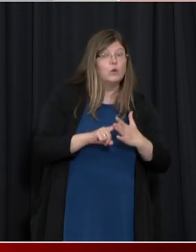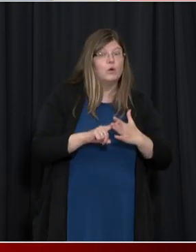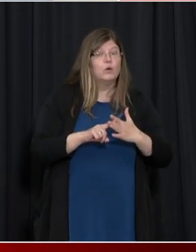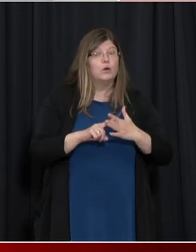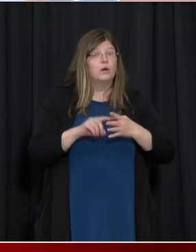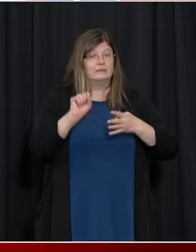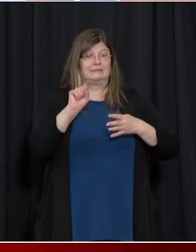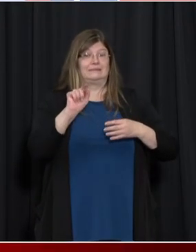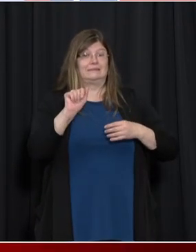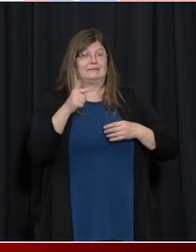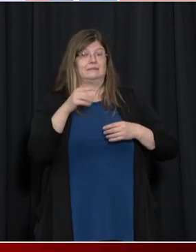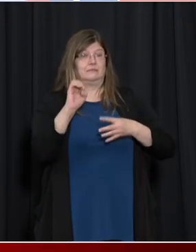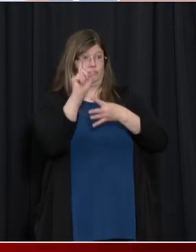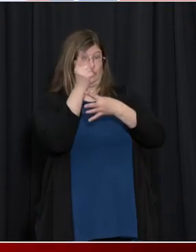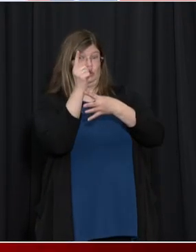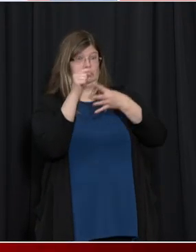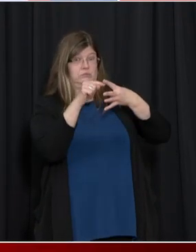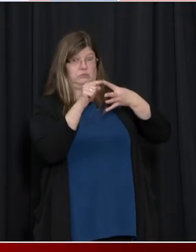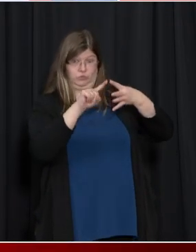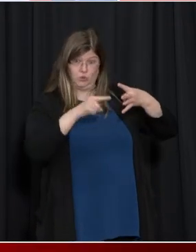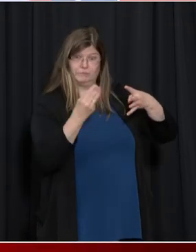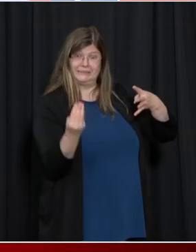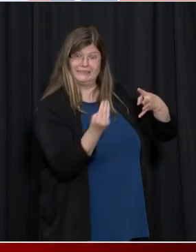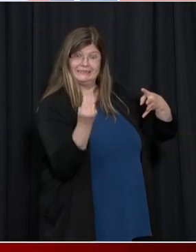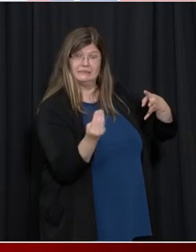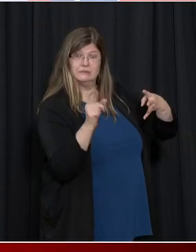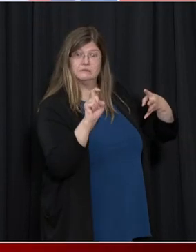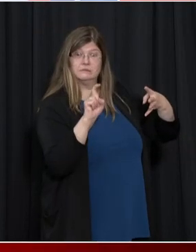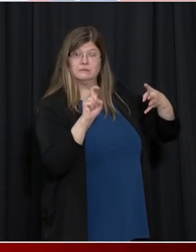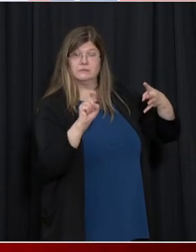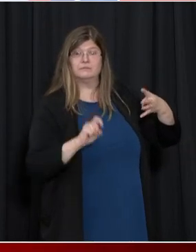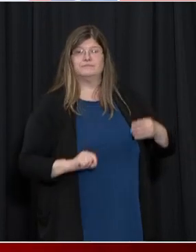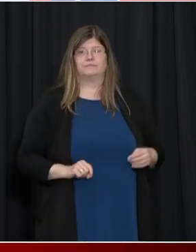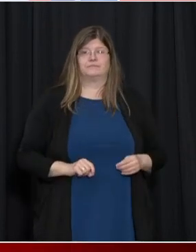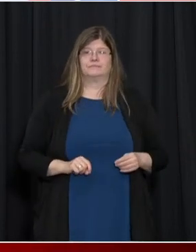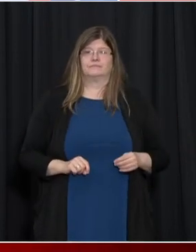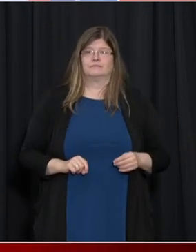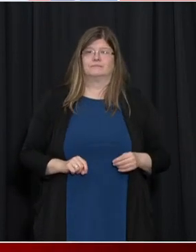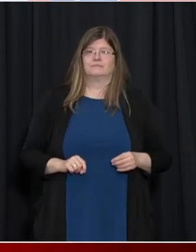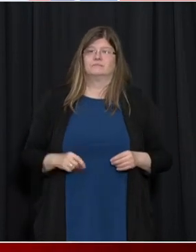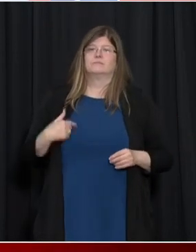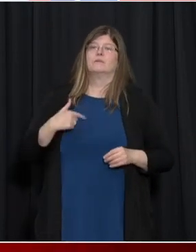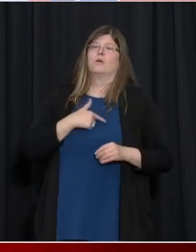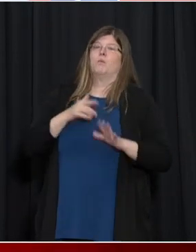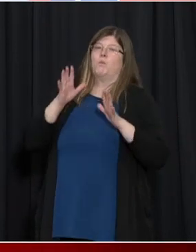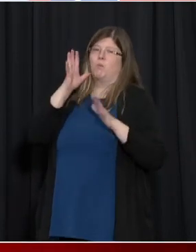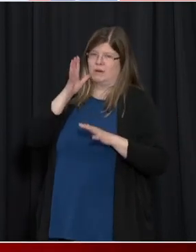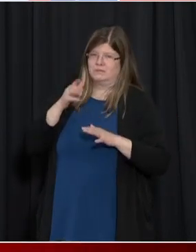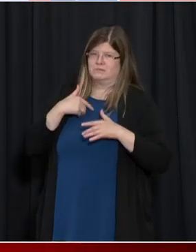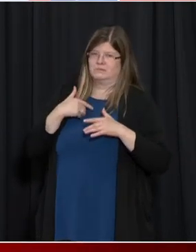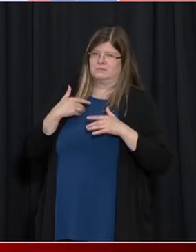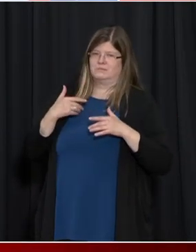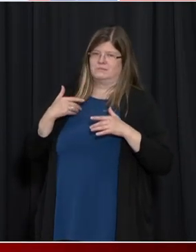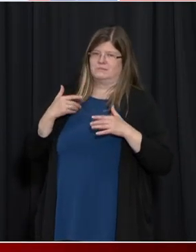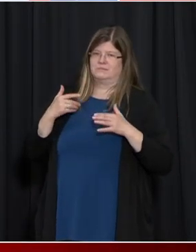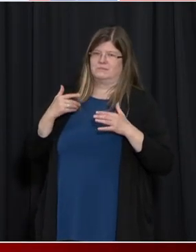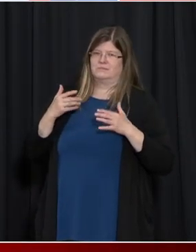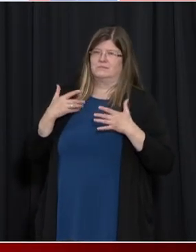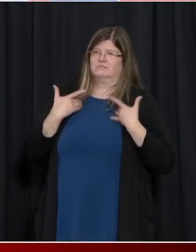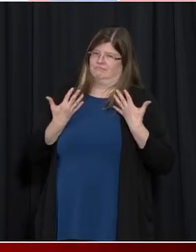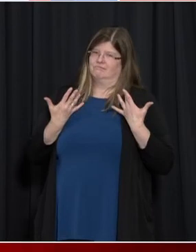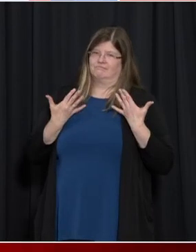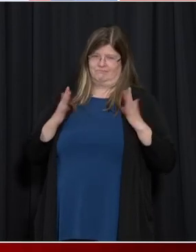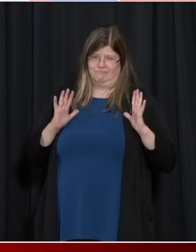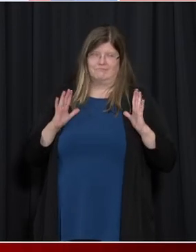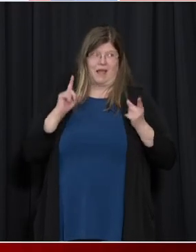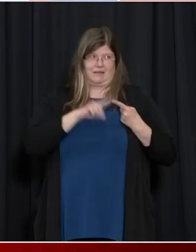be in stage 1 when there is a mayor's order that indicates that I've lifted the stay-at-home